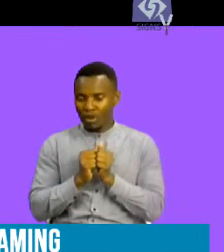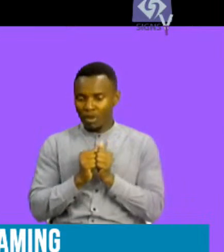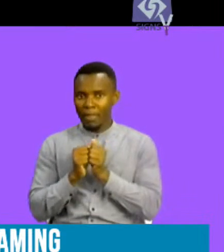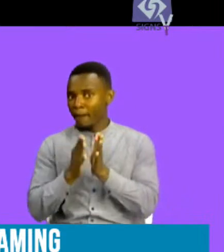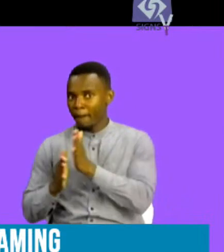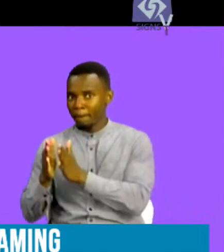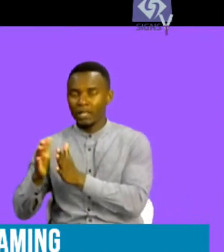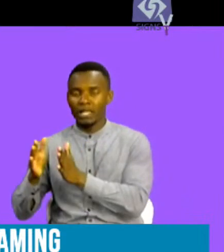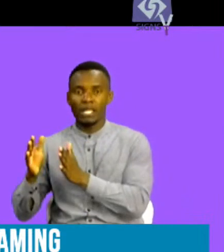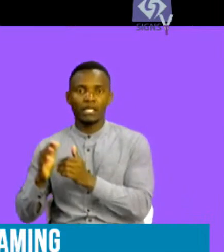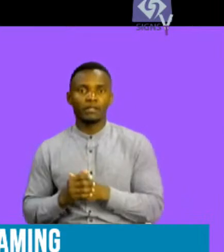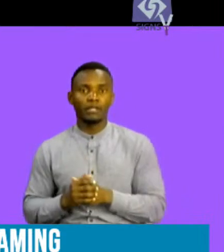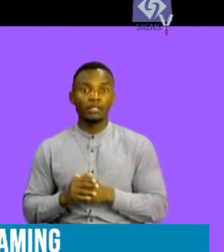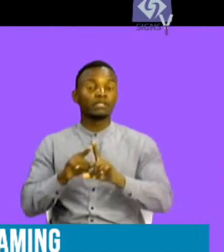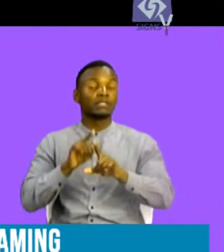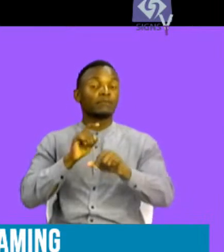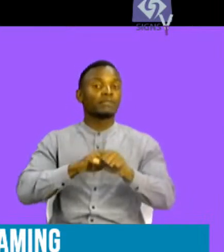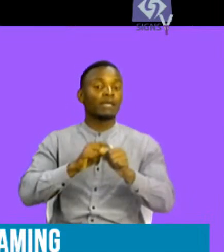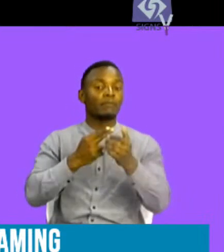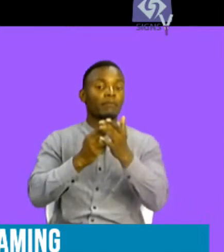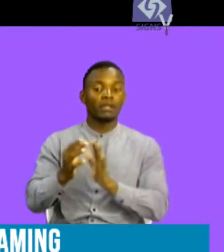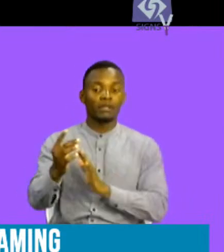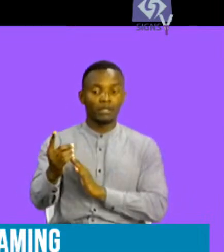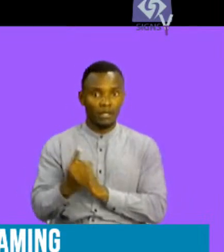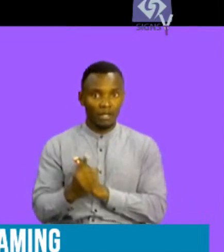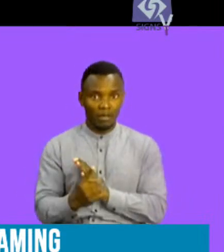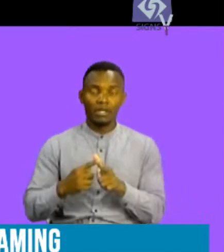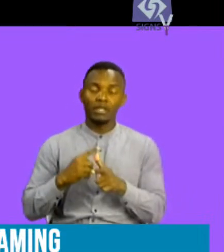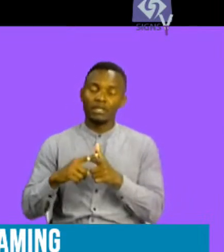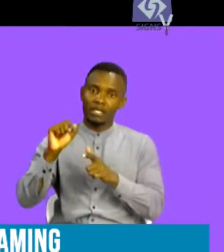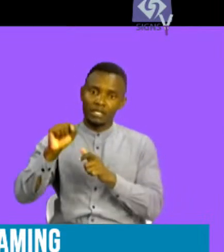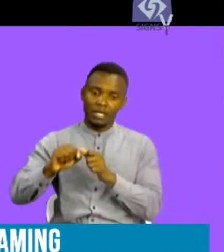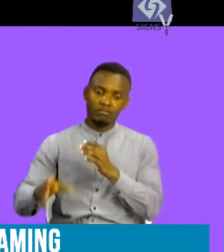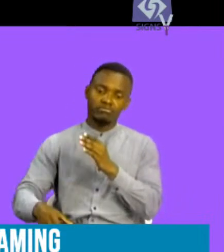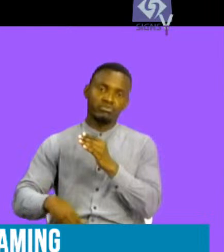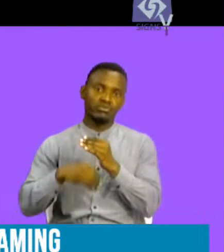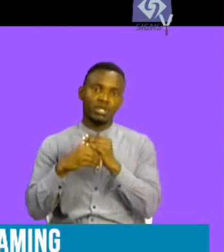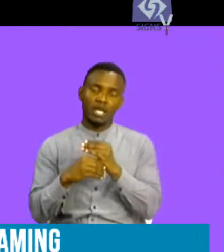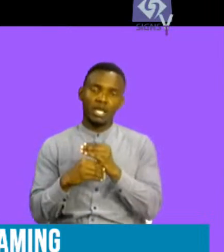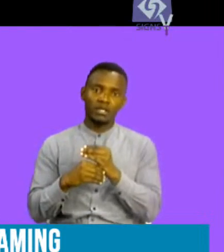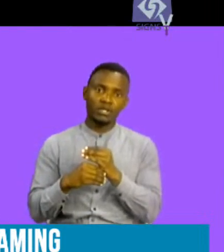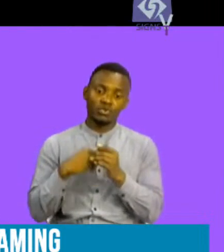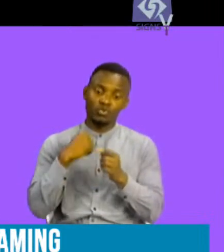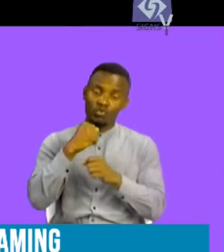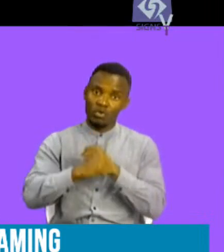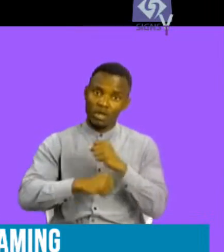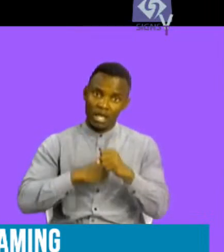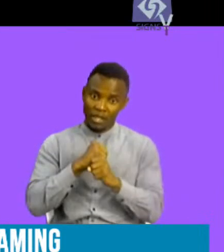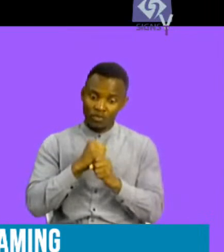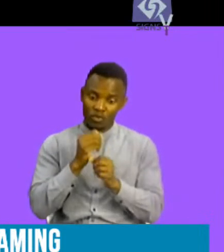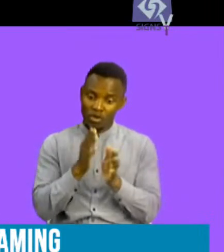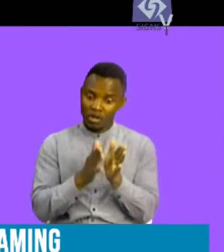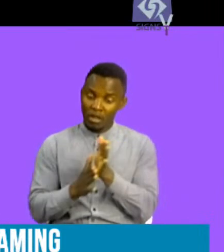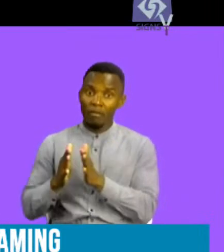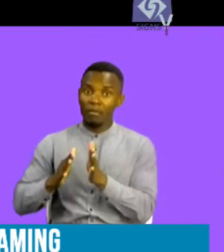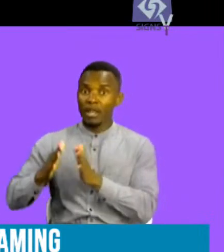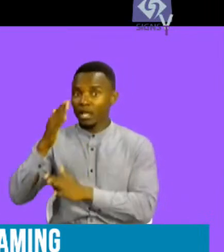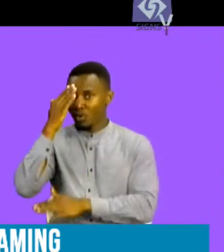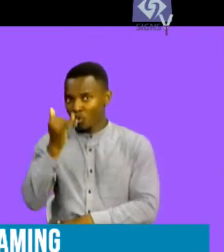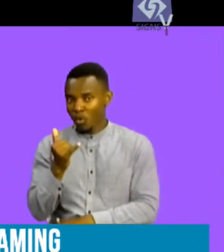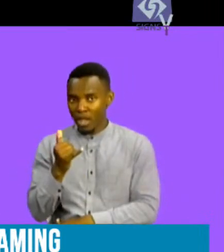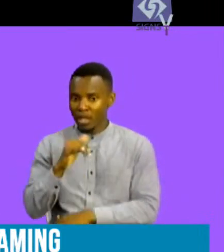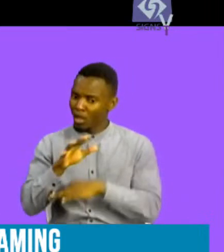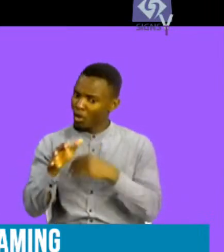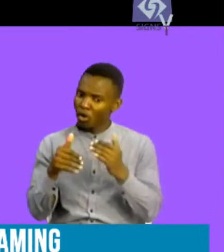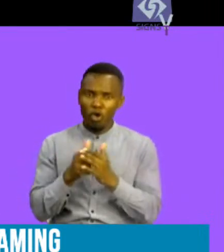come up with plans, and when a partner comes, they can just plug into our annual plan, because we all as a group agree that these are